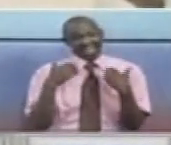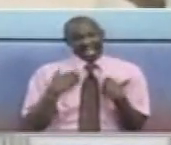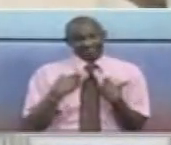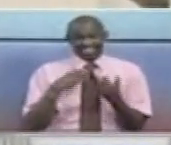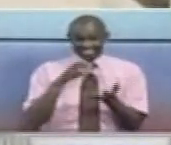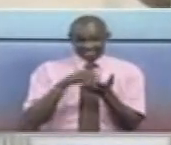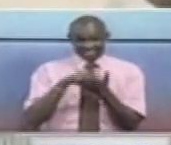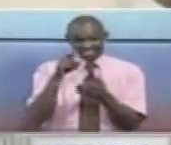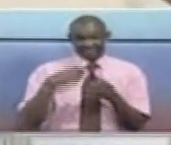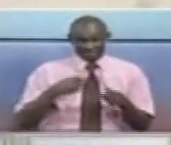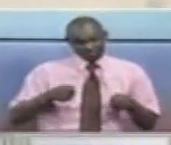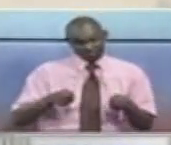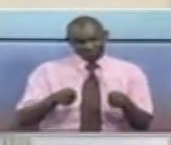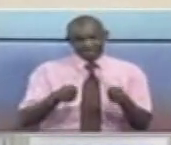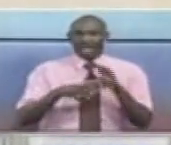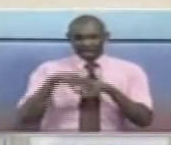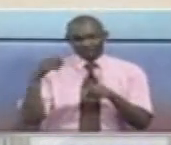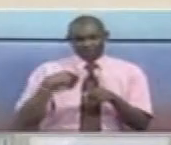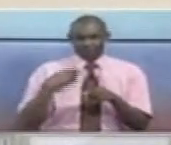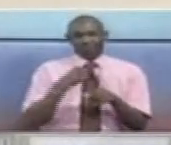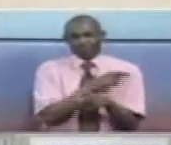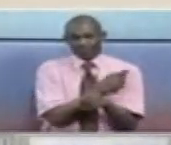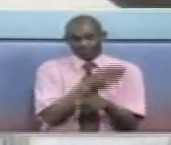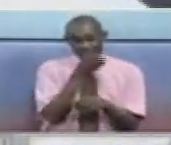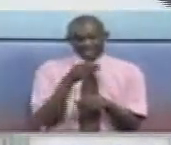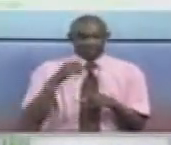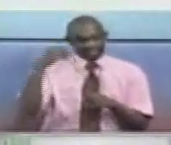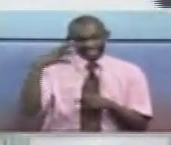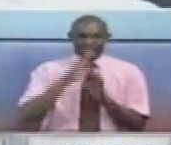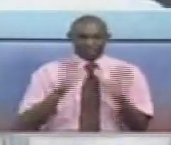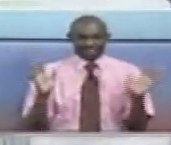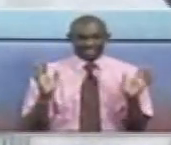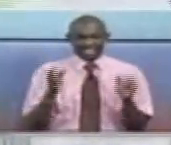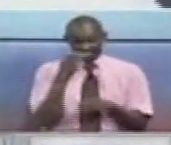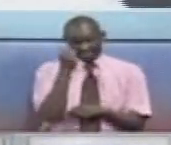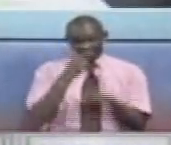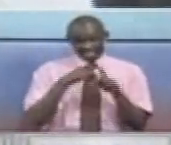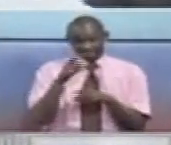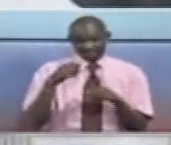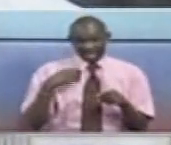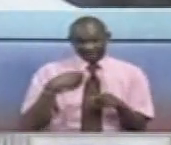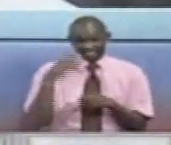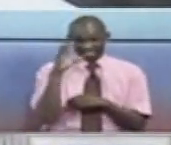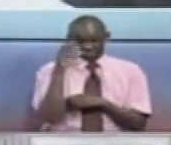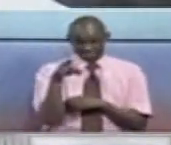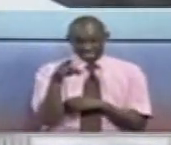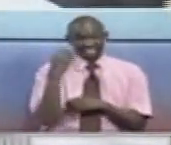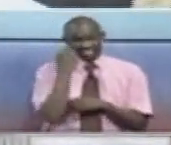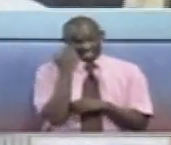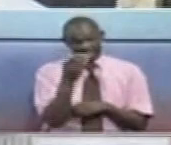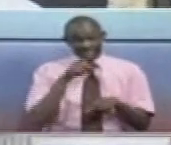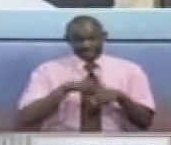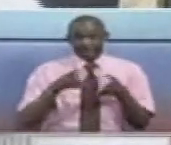as she is wheeled out of the hospital for her routine bask in the sun. The five-year-old was diagnosed with cerebral palsy right after her